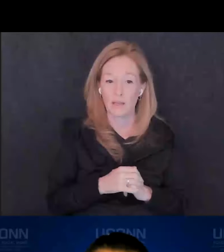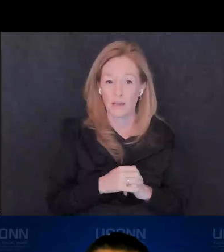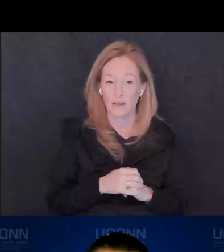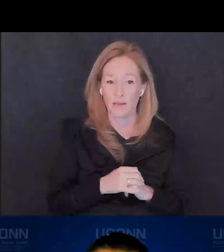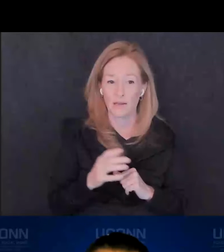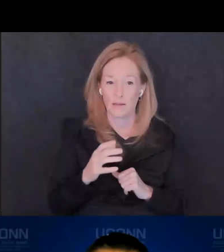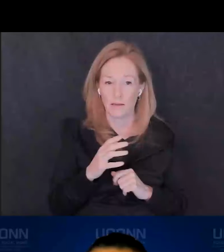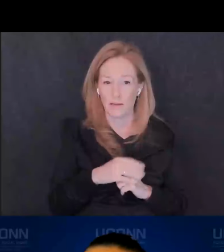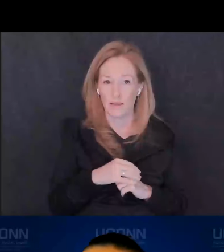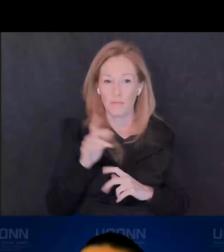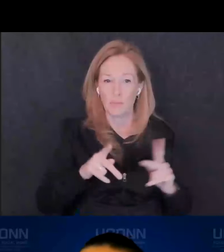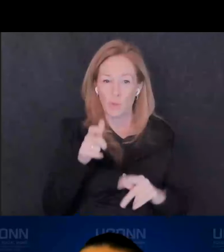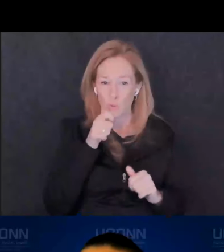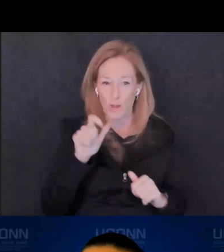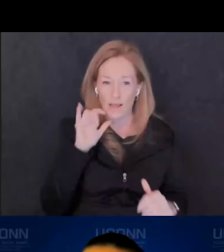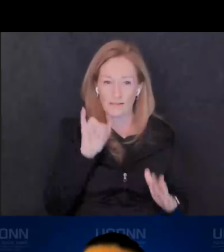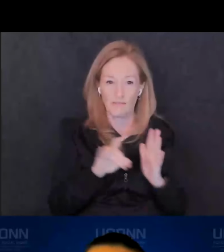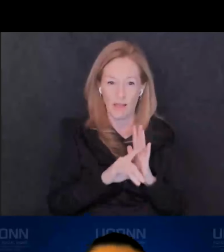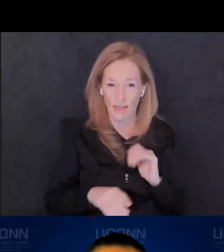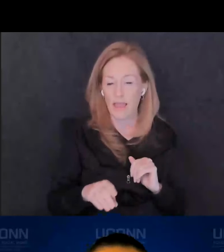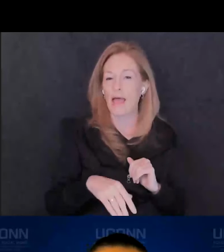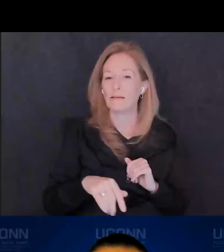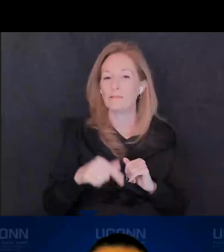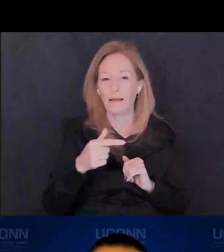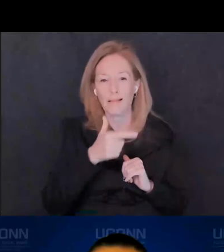those who identified as straight. Next slide.